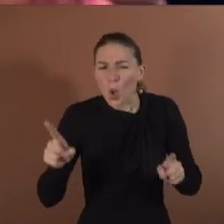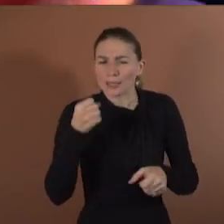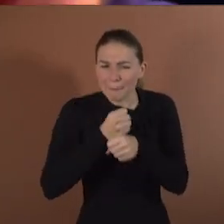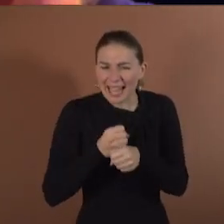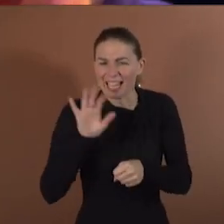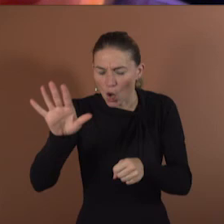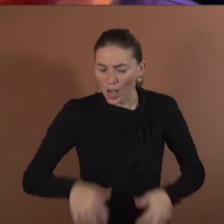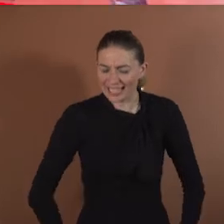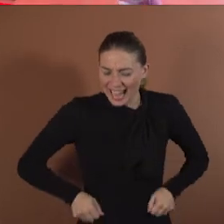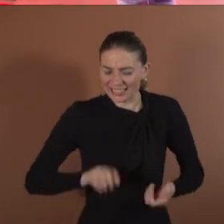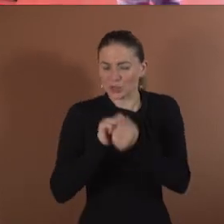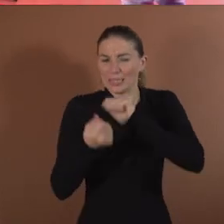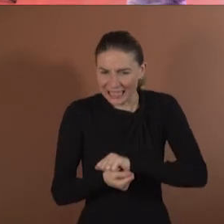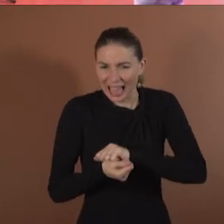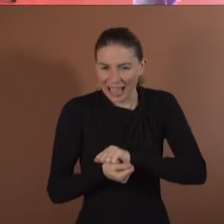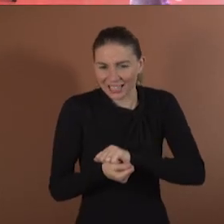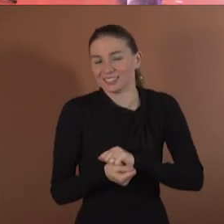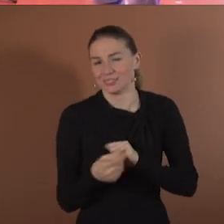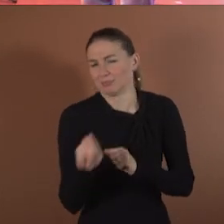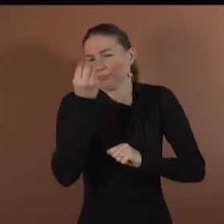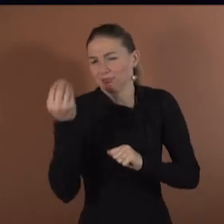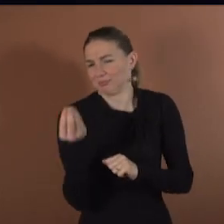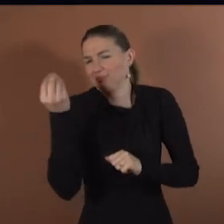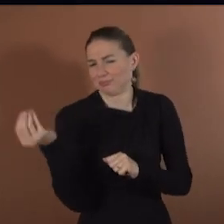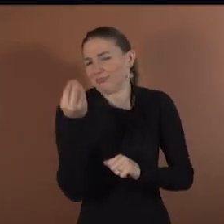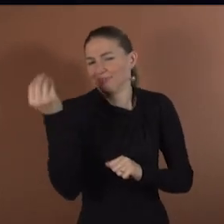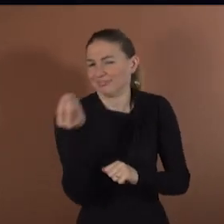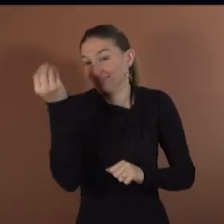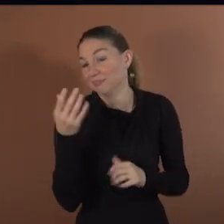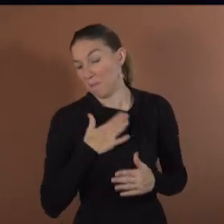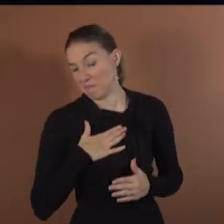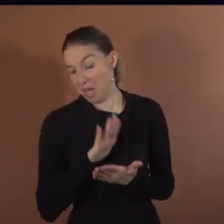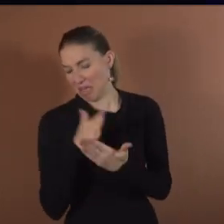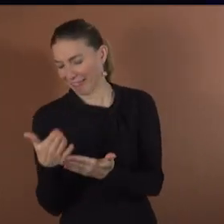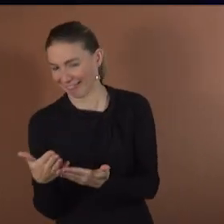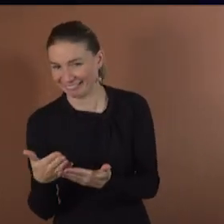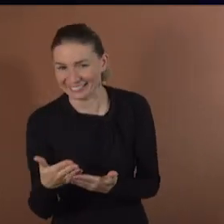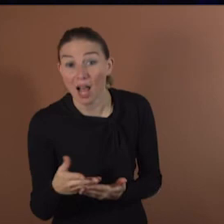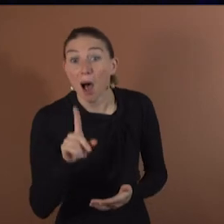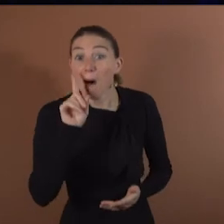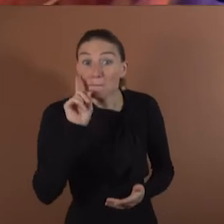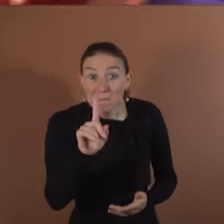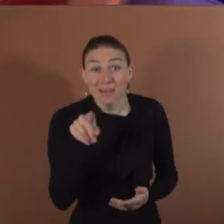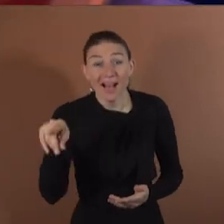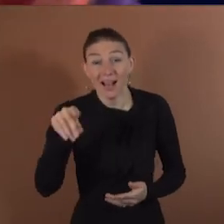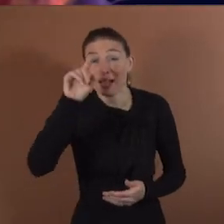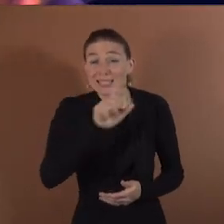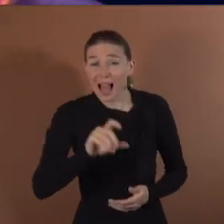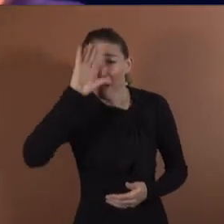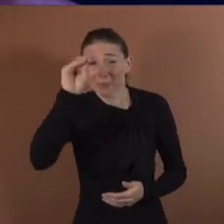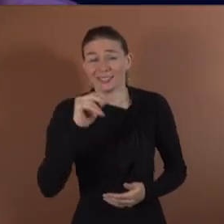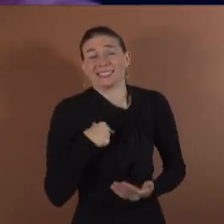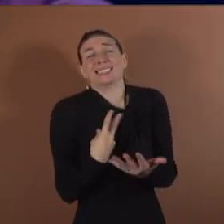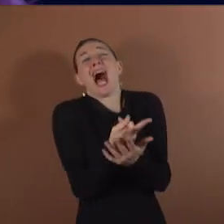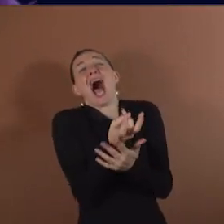are twisted, right? And at this point, Francesco collapsed in hysterics, and he said it